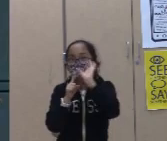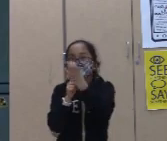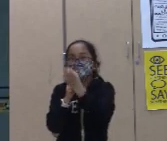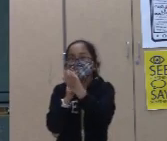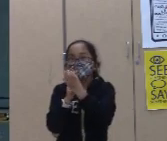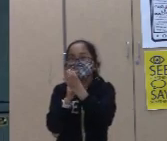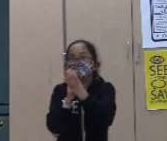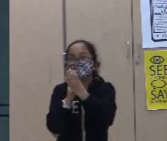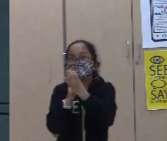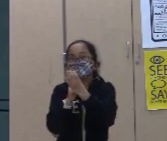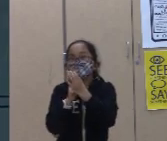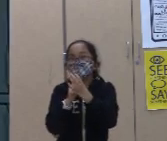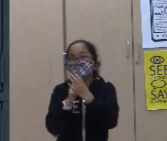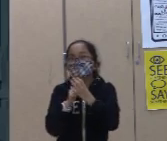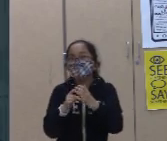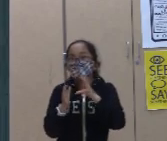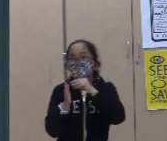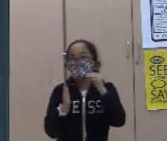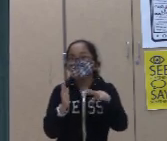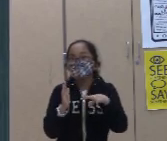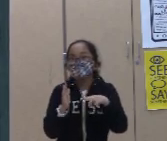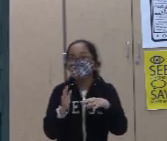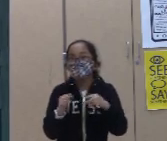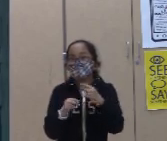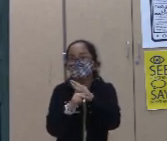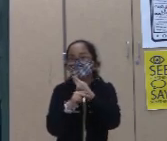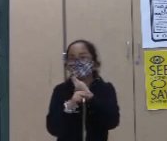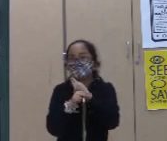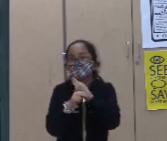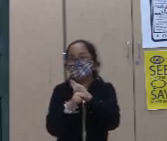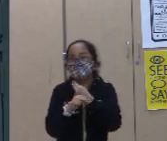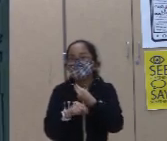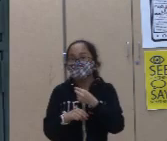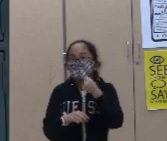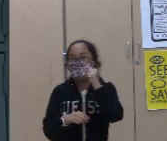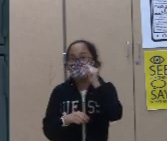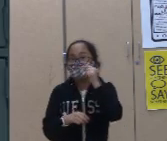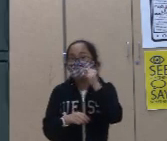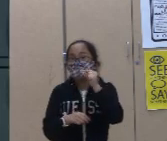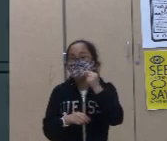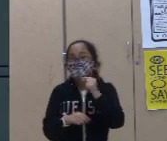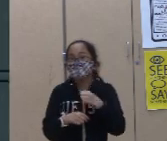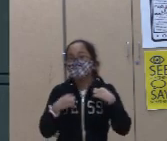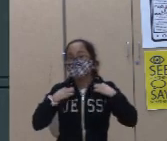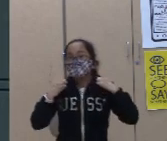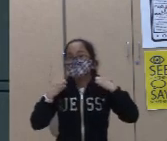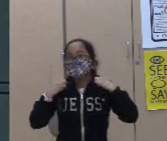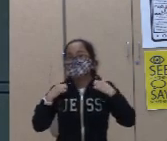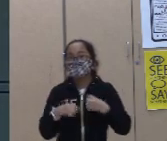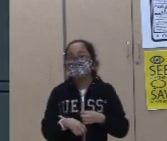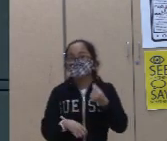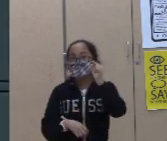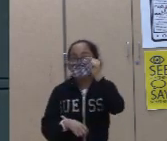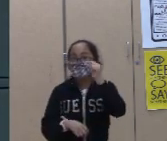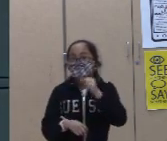It does not matter what happened, he has something to do to make that opening. So I want Haitian kids to know that they are from this